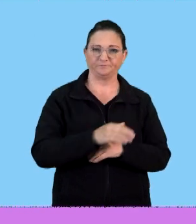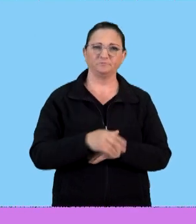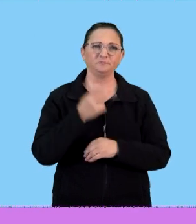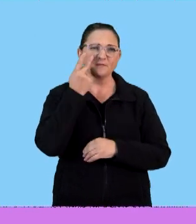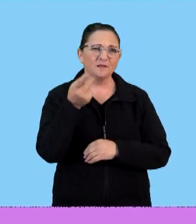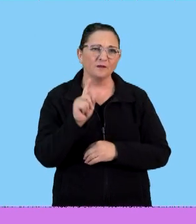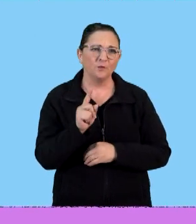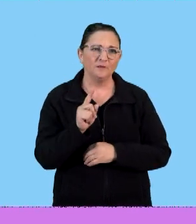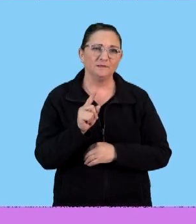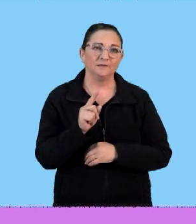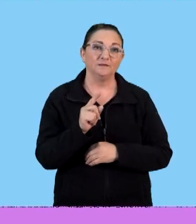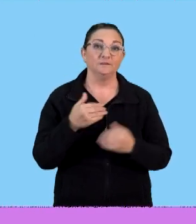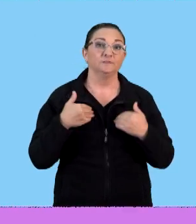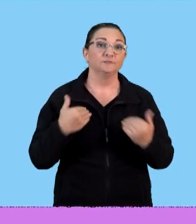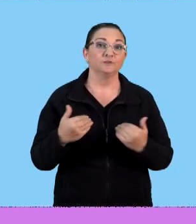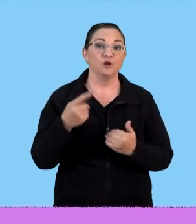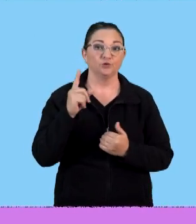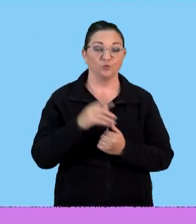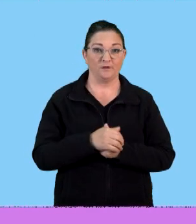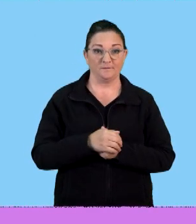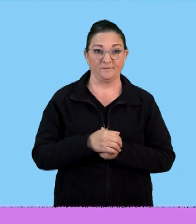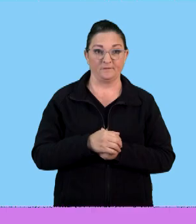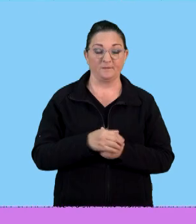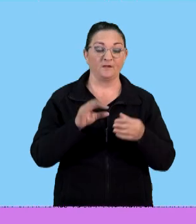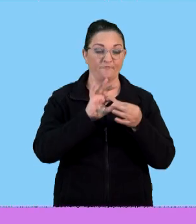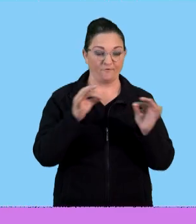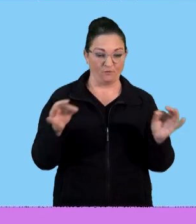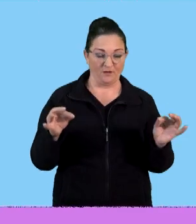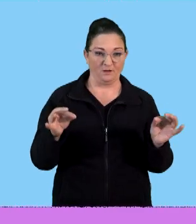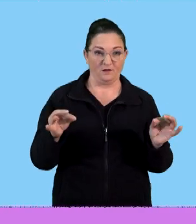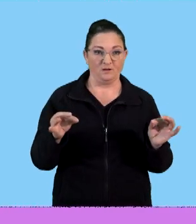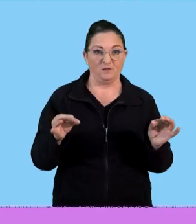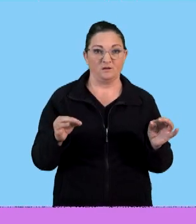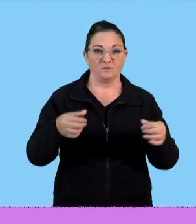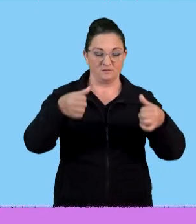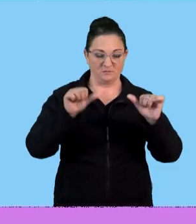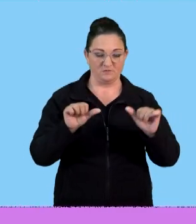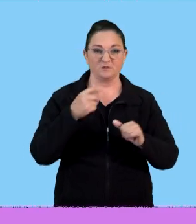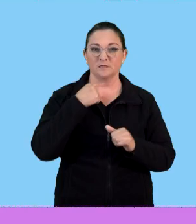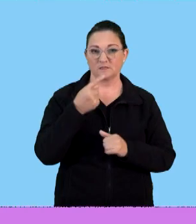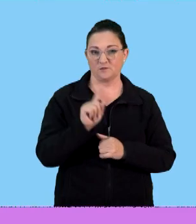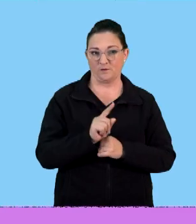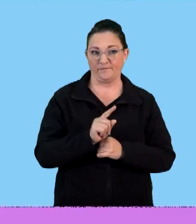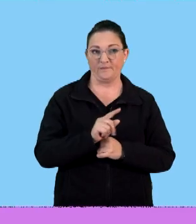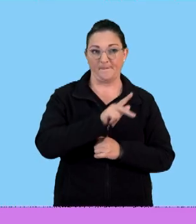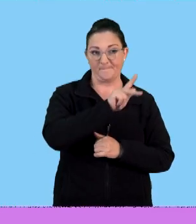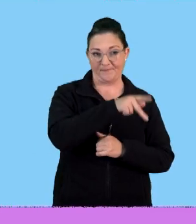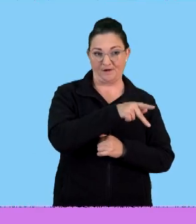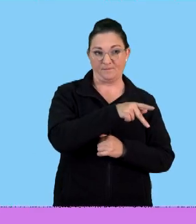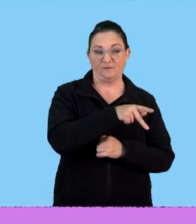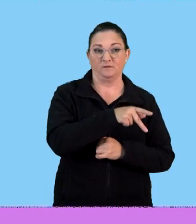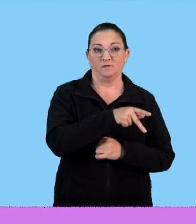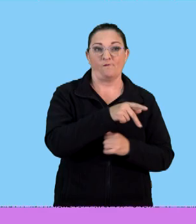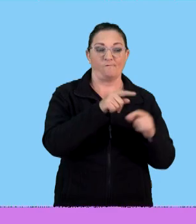what is presented here, I will first start by writing down my formula. Okay, I'll do it here at the bottom. So we are saying perimeter of